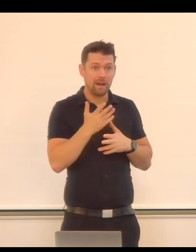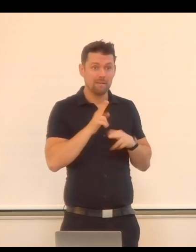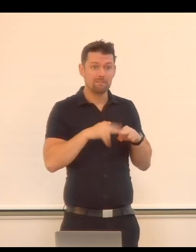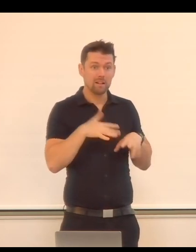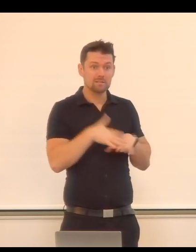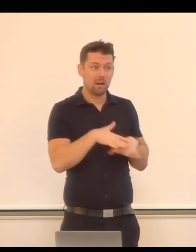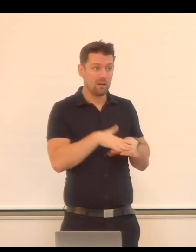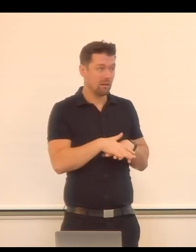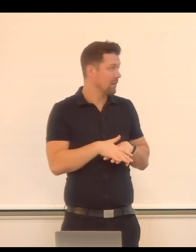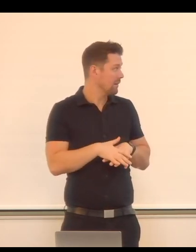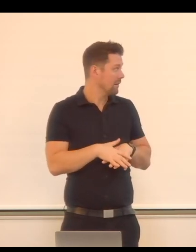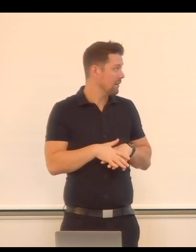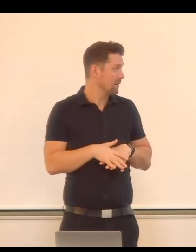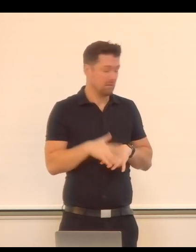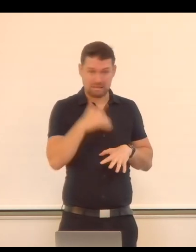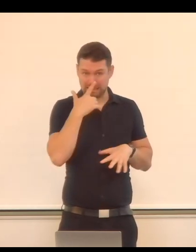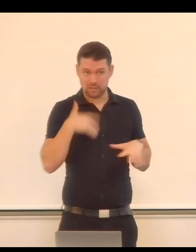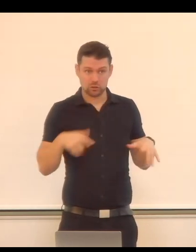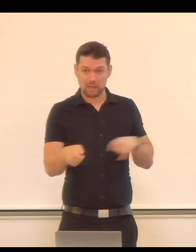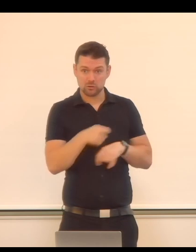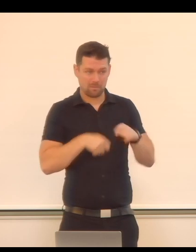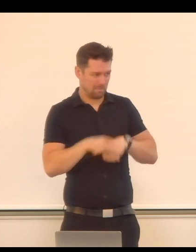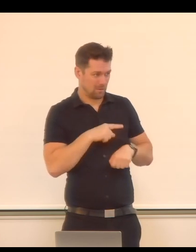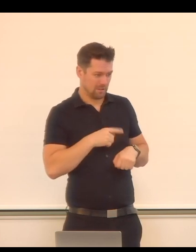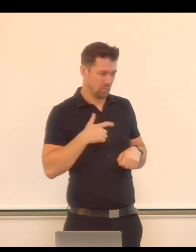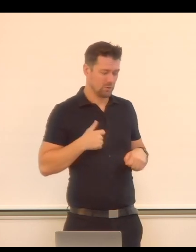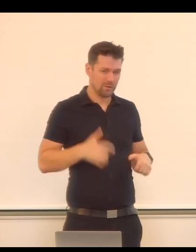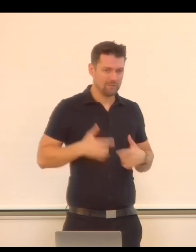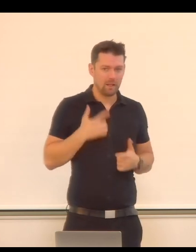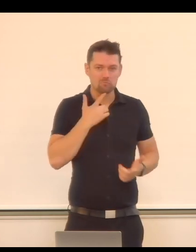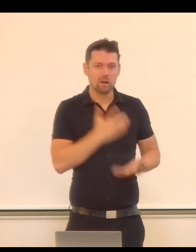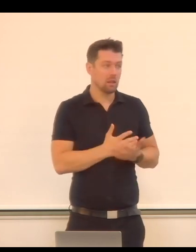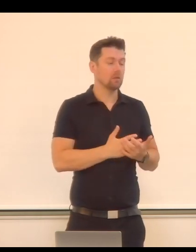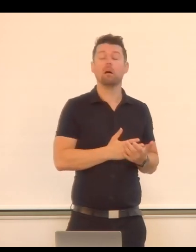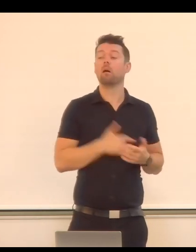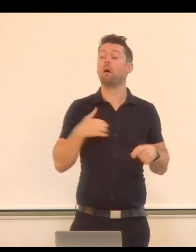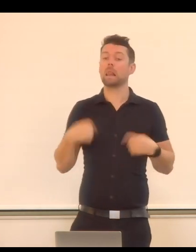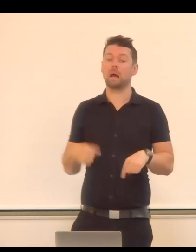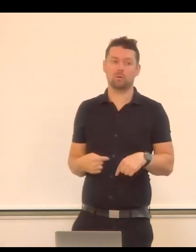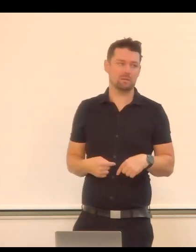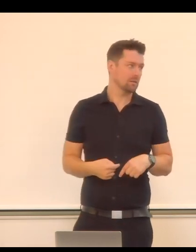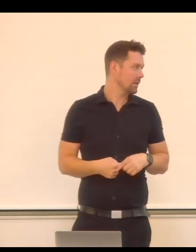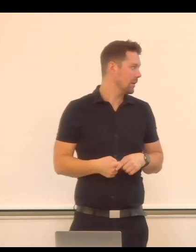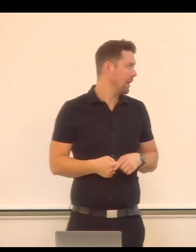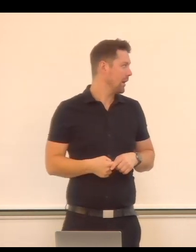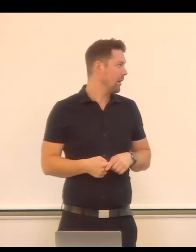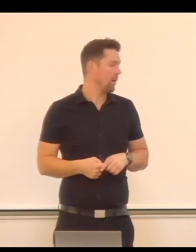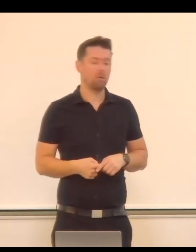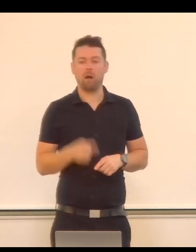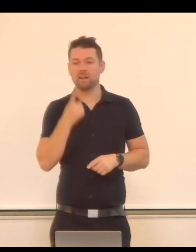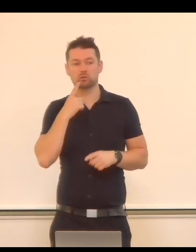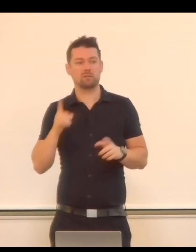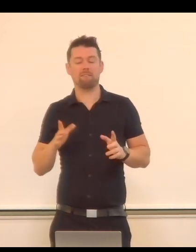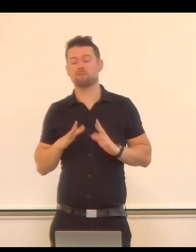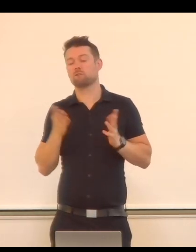have it feel like something real? And they let me do it. But that was it. But that's what I learned, that the air is just, they're pulling in fresh air